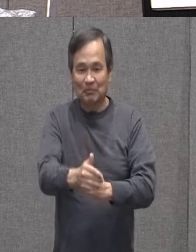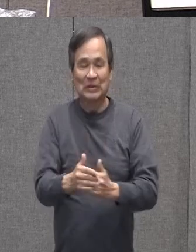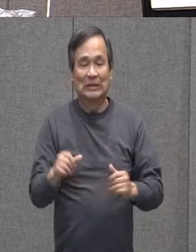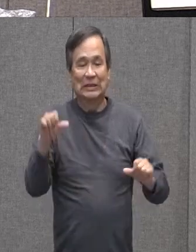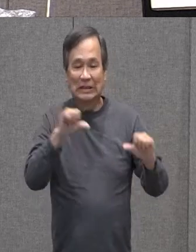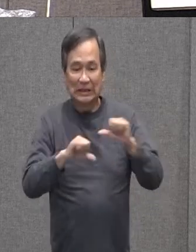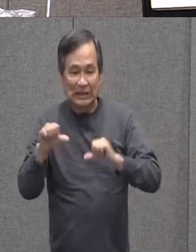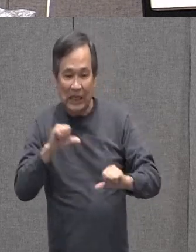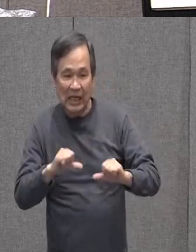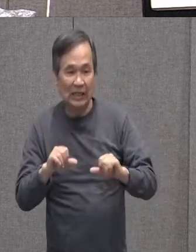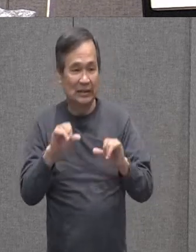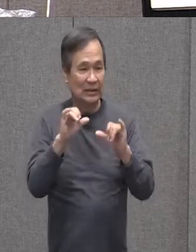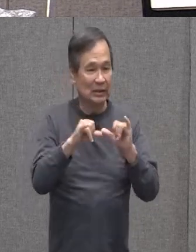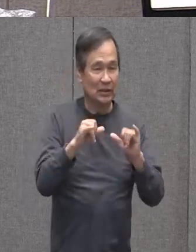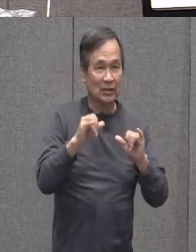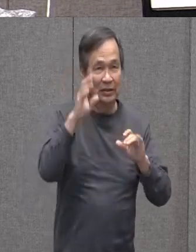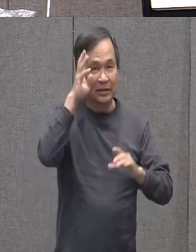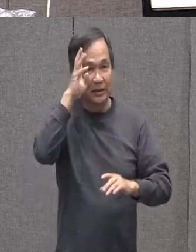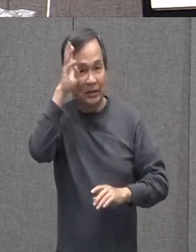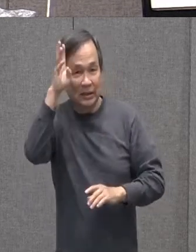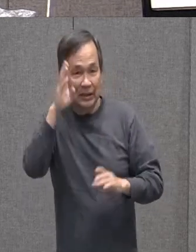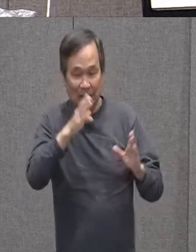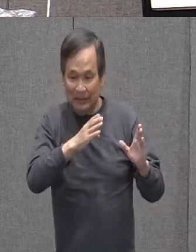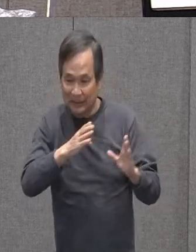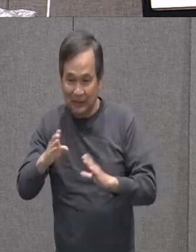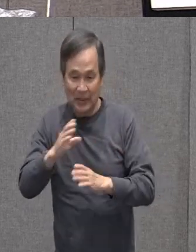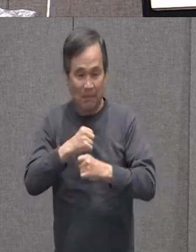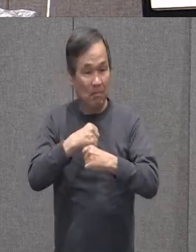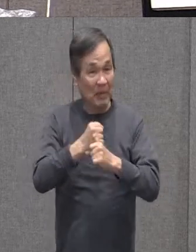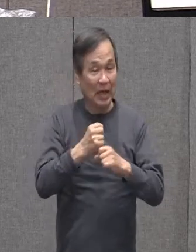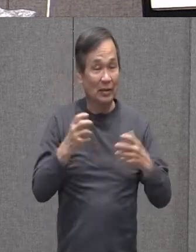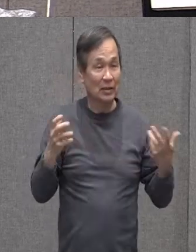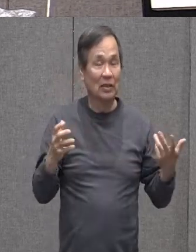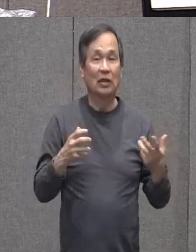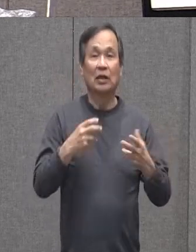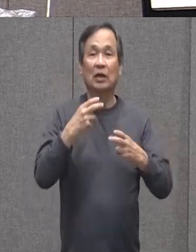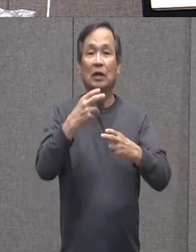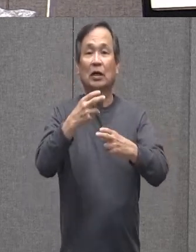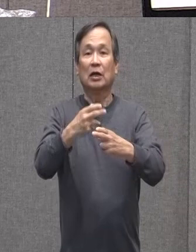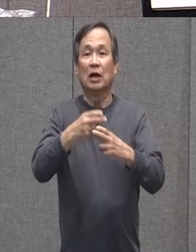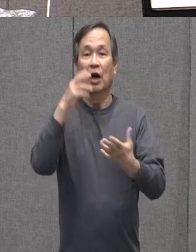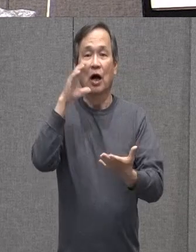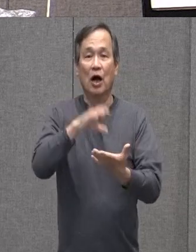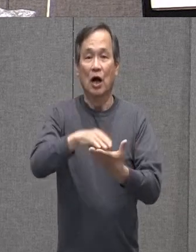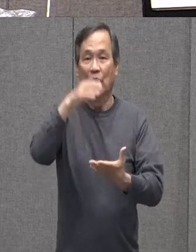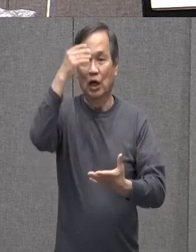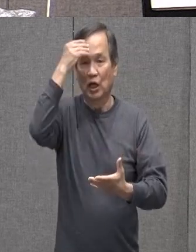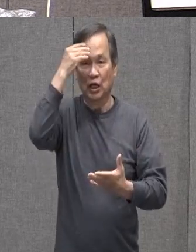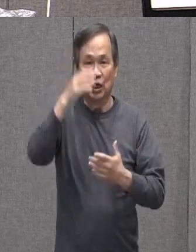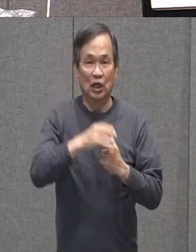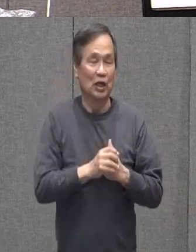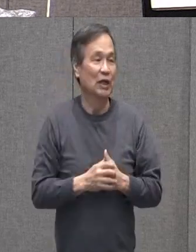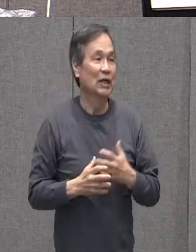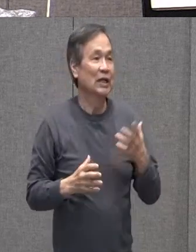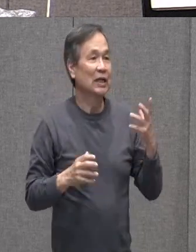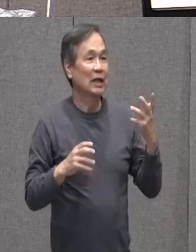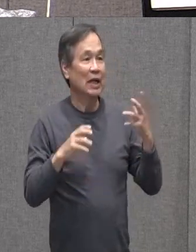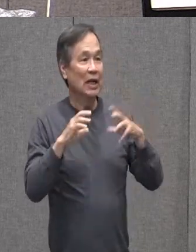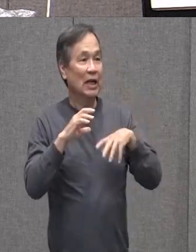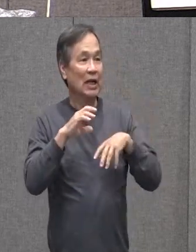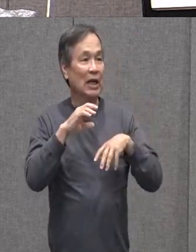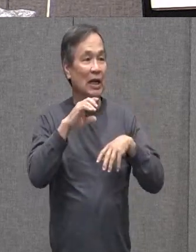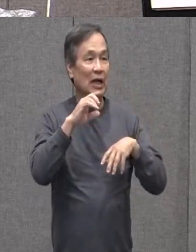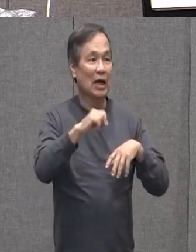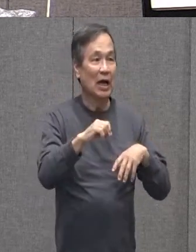to create, plan, and make. We also use something called the learning habits of mind. My favorite. The learning habits